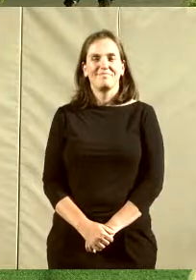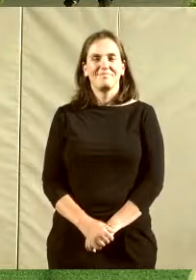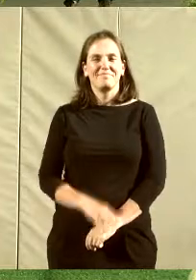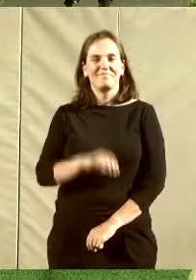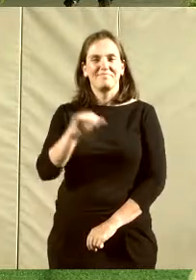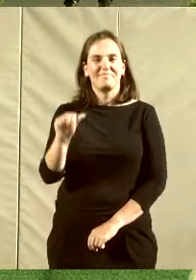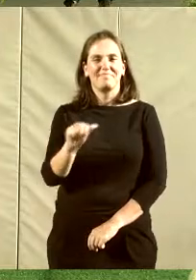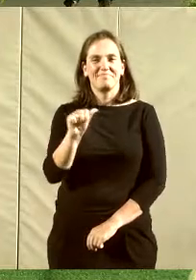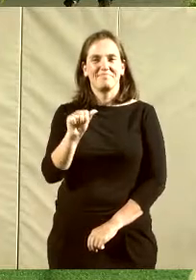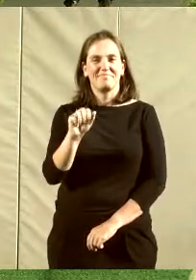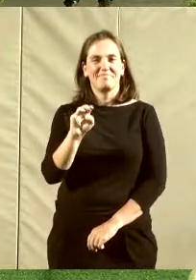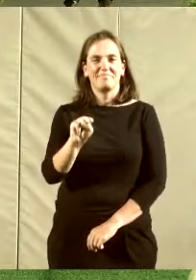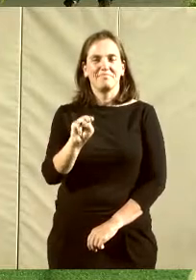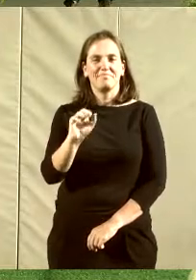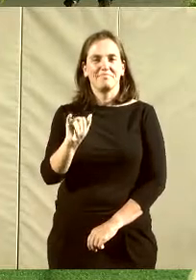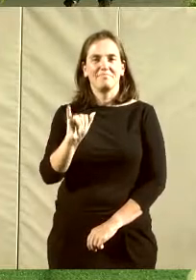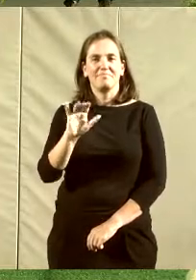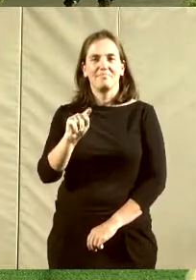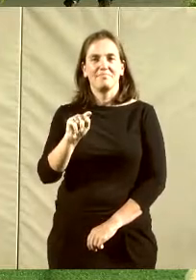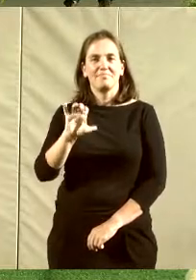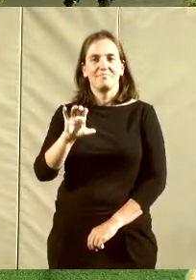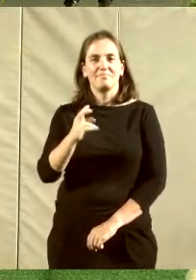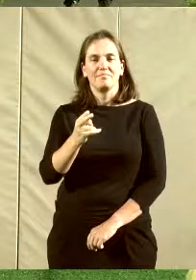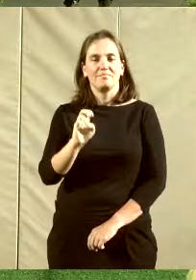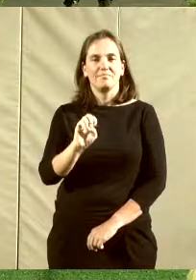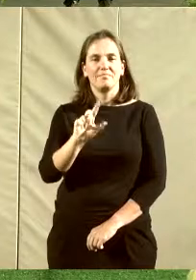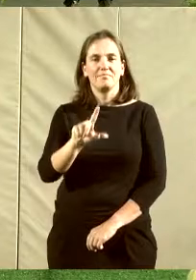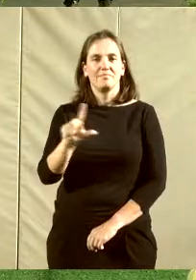Aaron Baylor Mitchell.